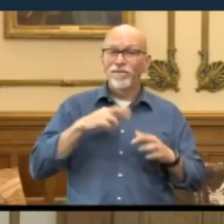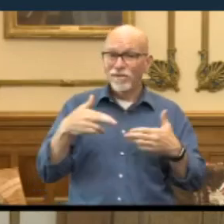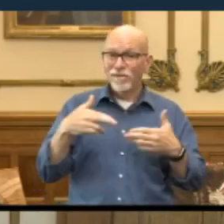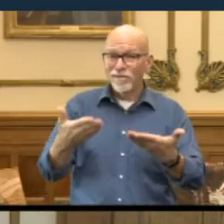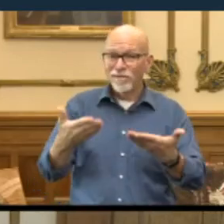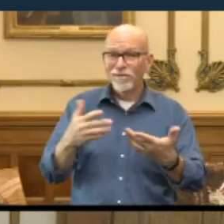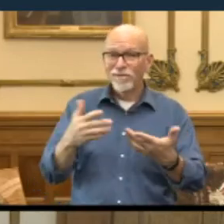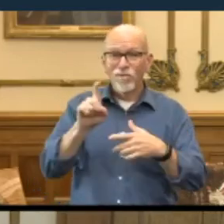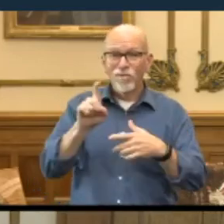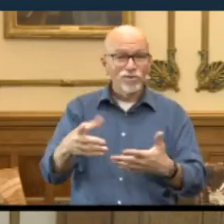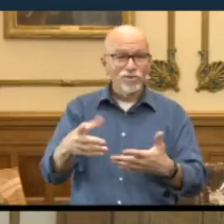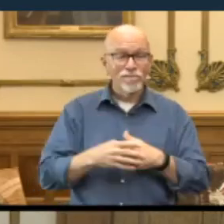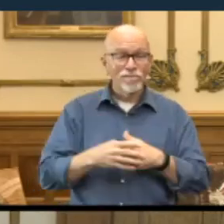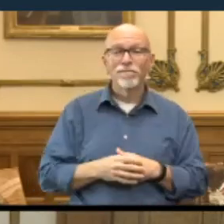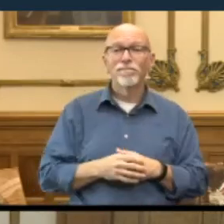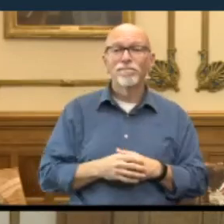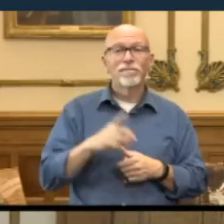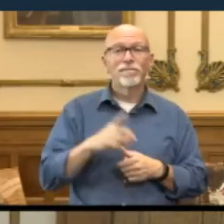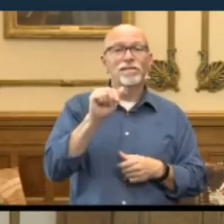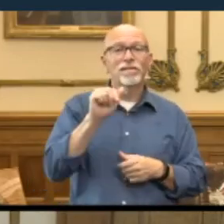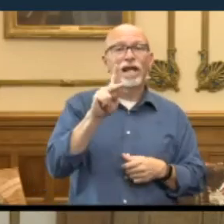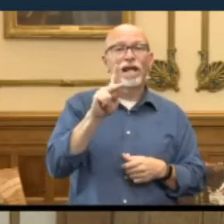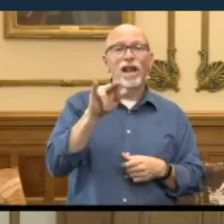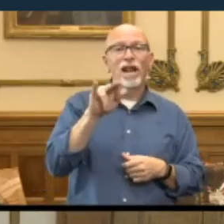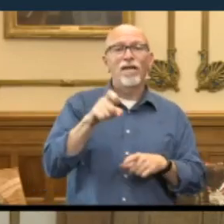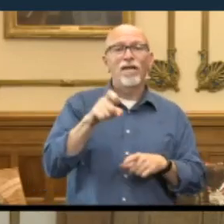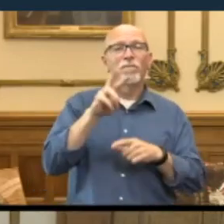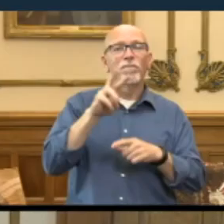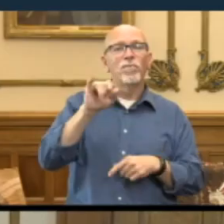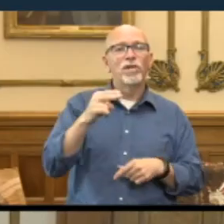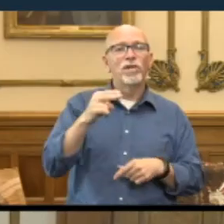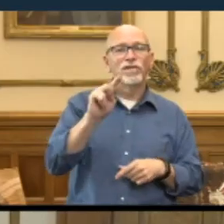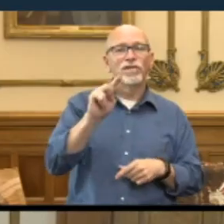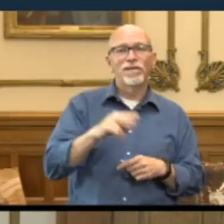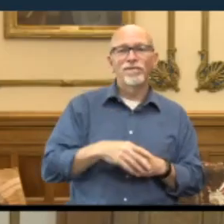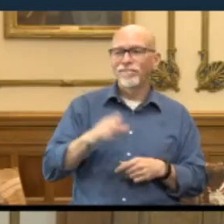you go right to Q&A? Dan, good afternoon.